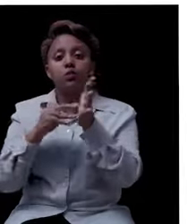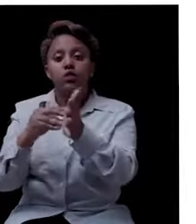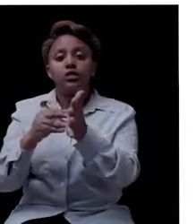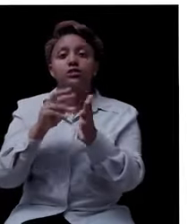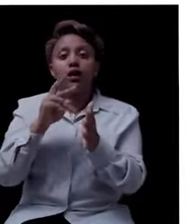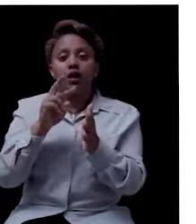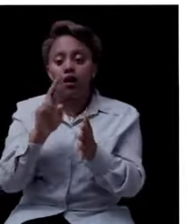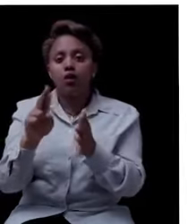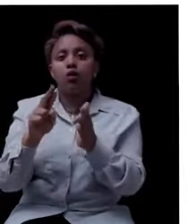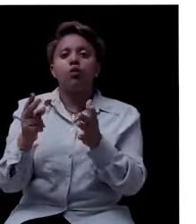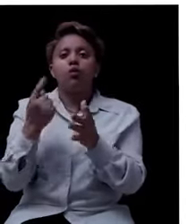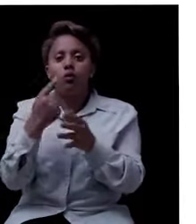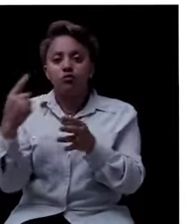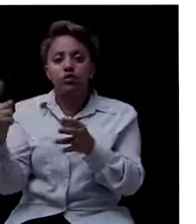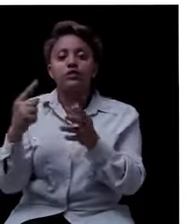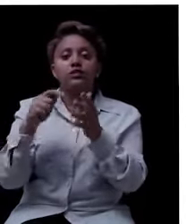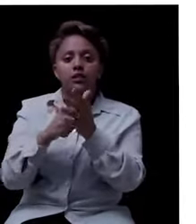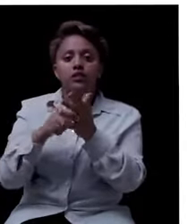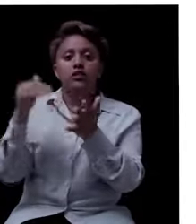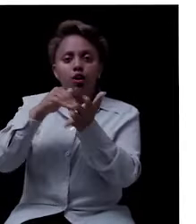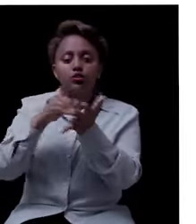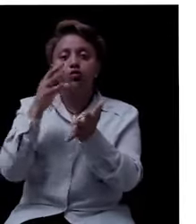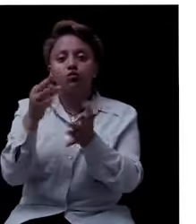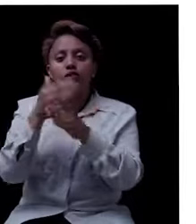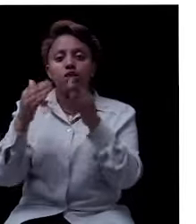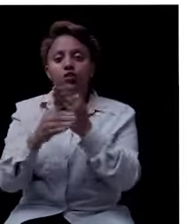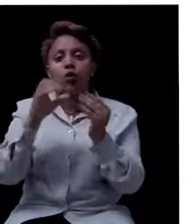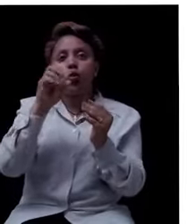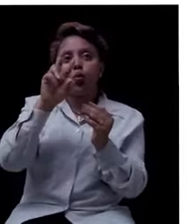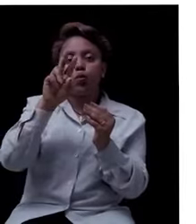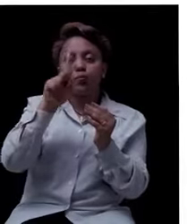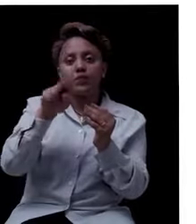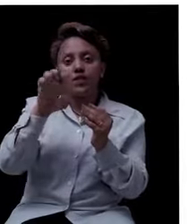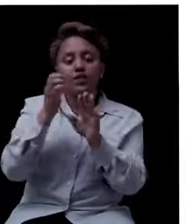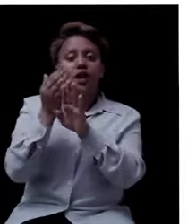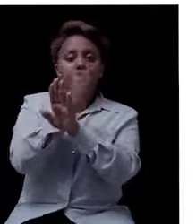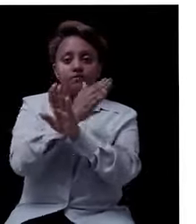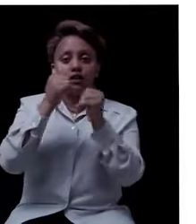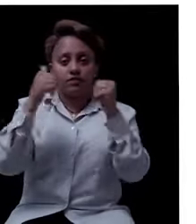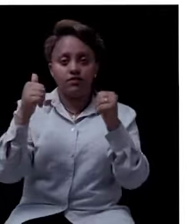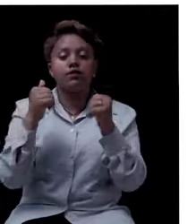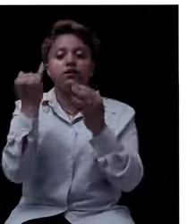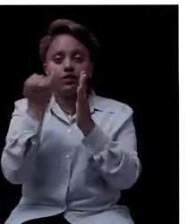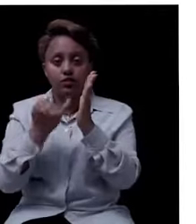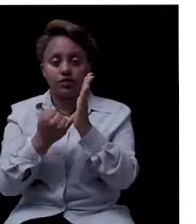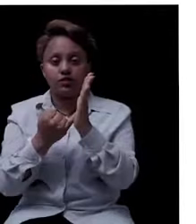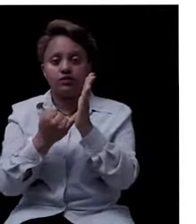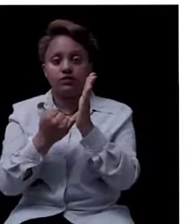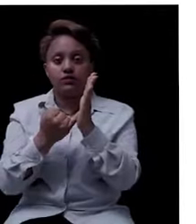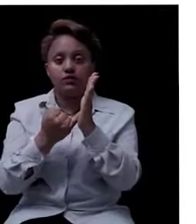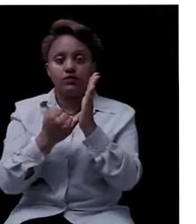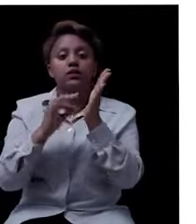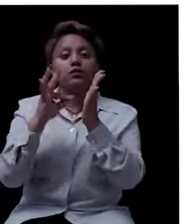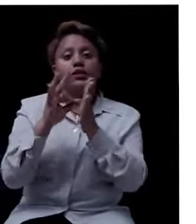the models are often trained by first being fed thousands of labeled or pre-identified images.